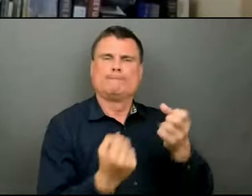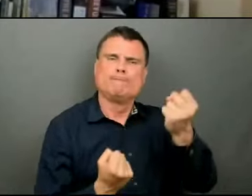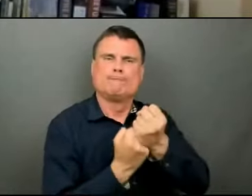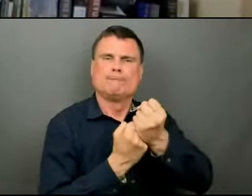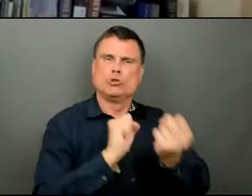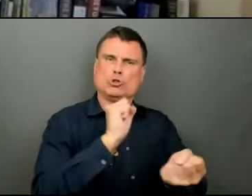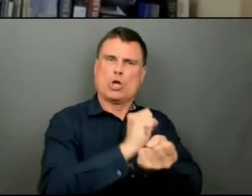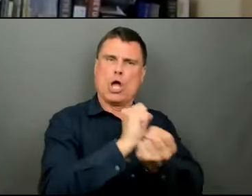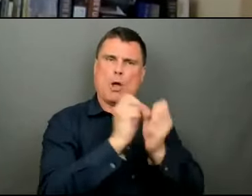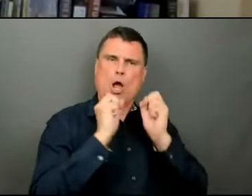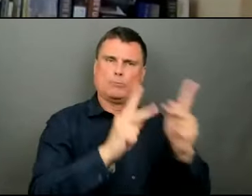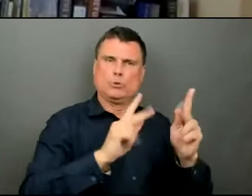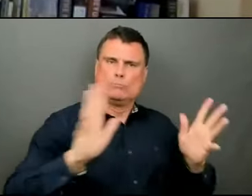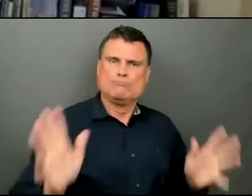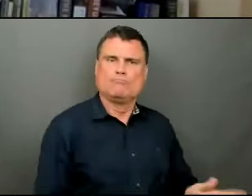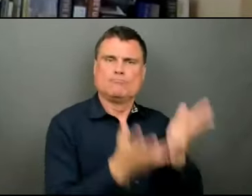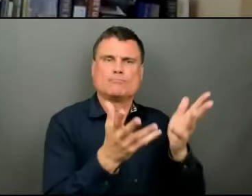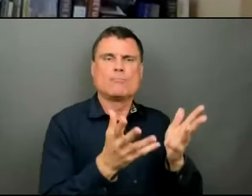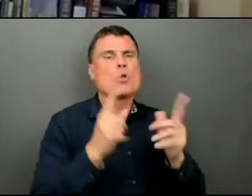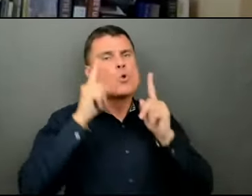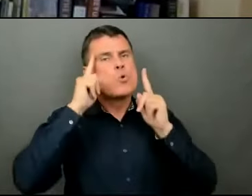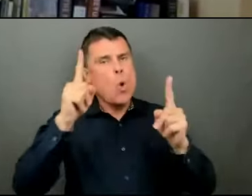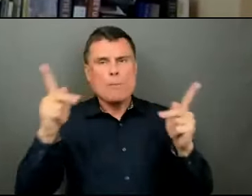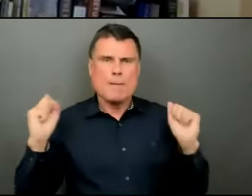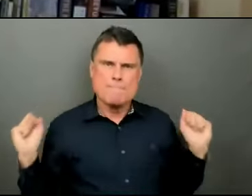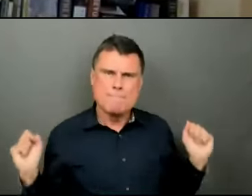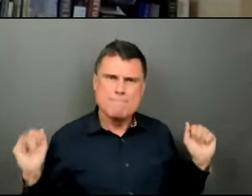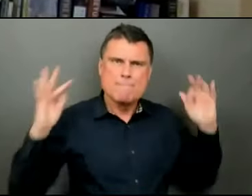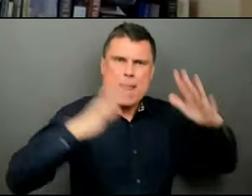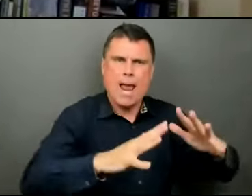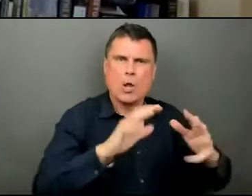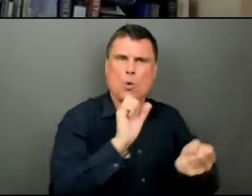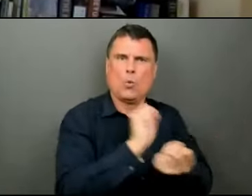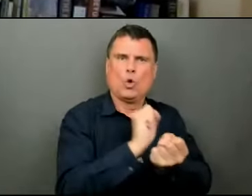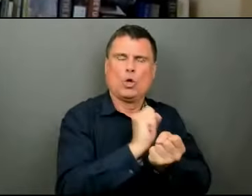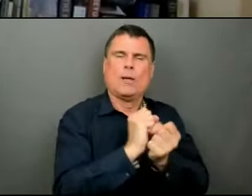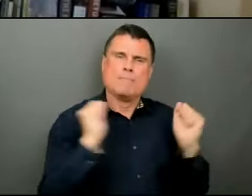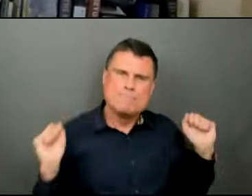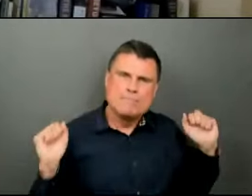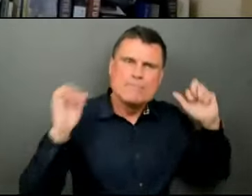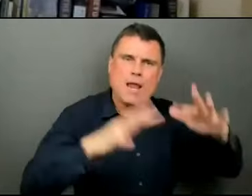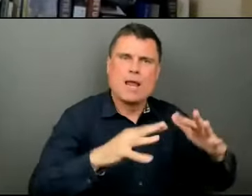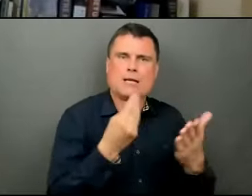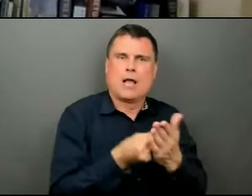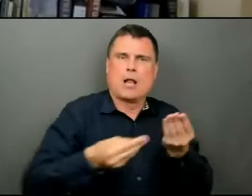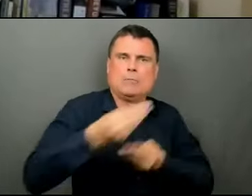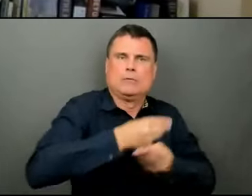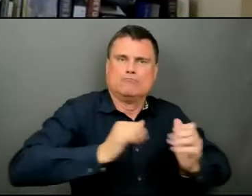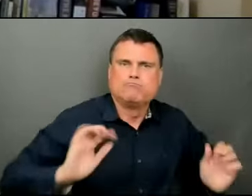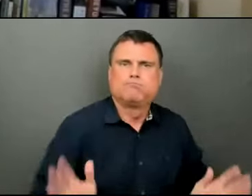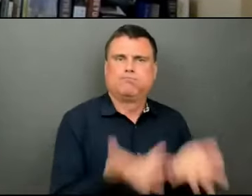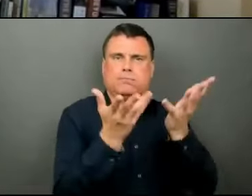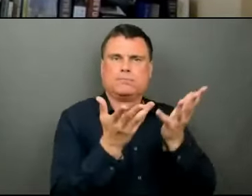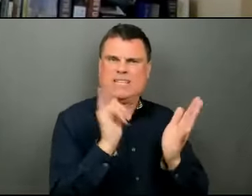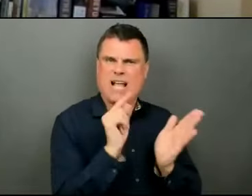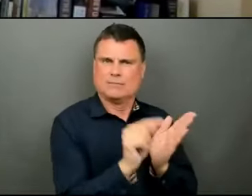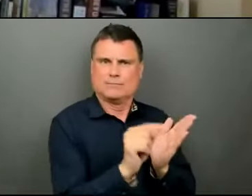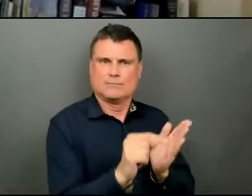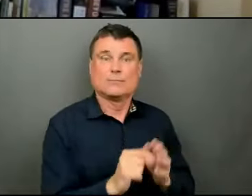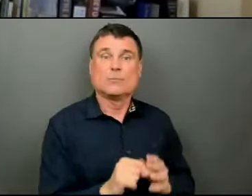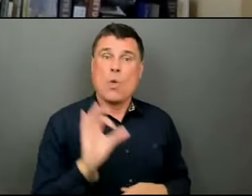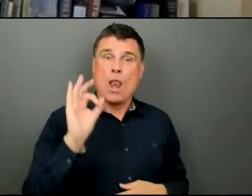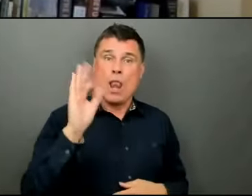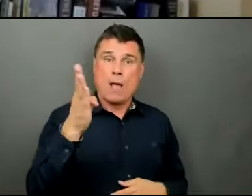pandemic recovery. And that's just during construction. Already, the Broadway corridor helps power our entire